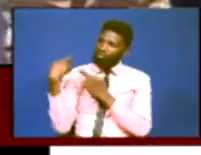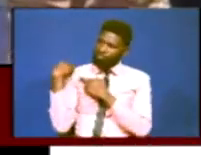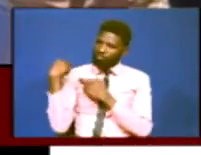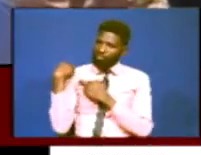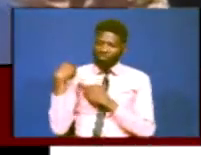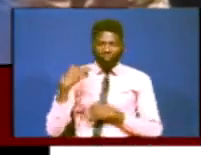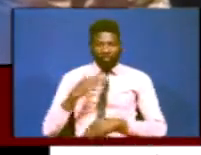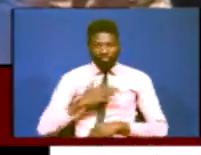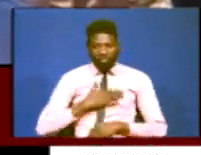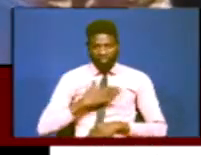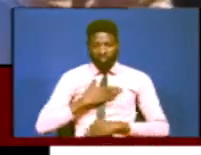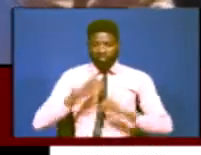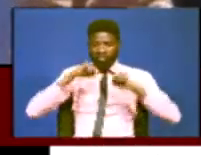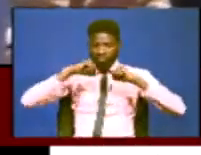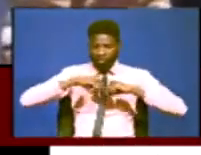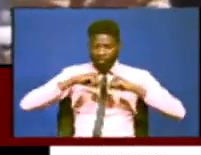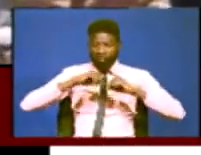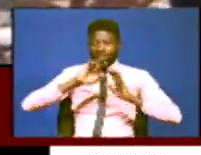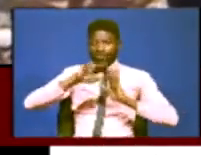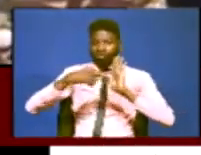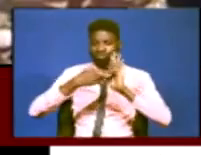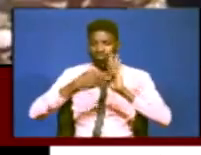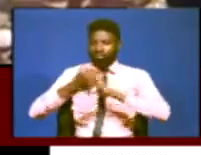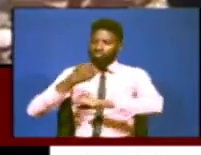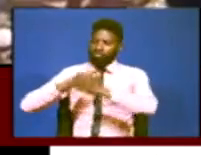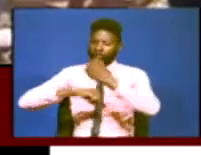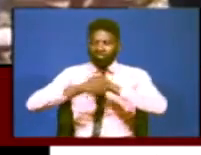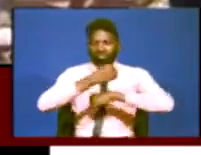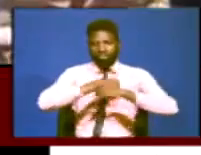parts of our pact to keep Kenya safe, free, and working.